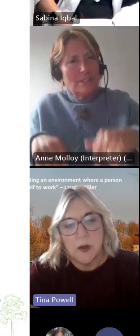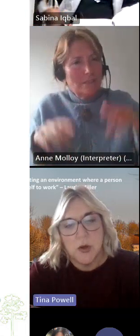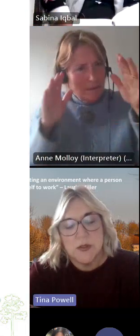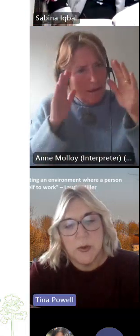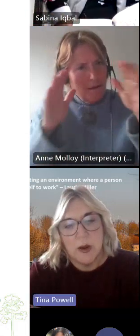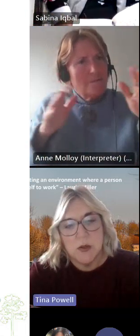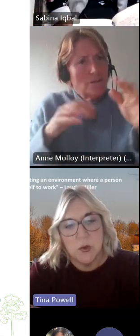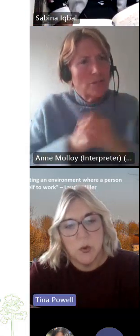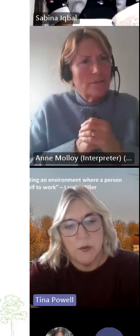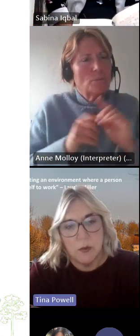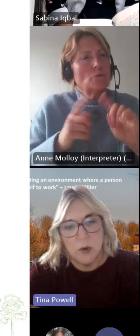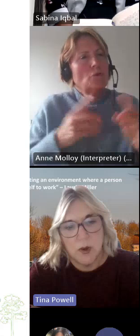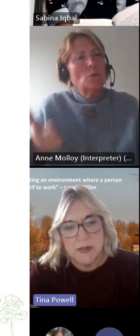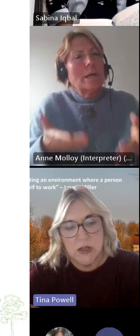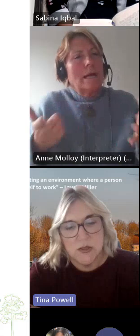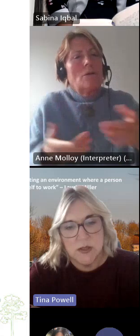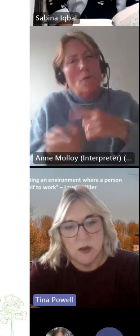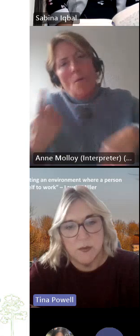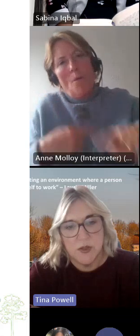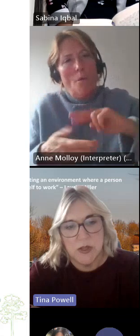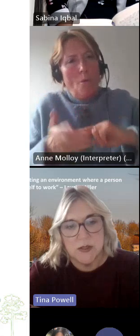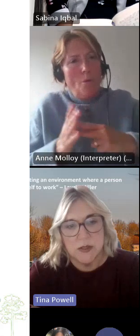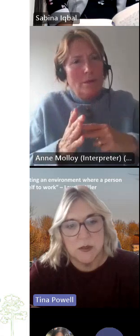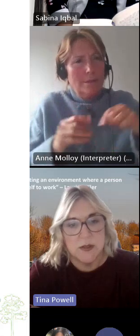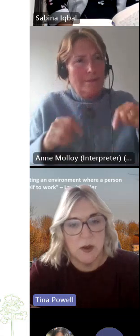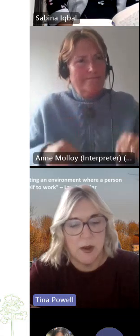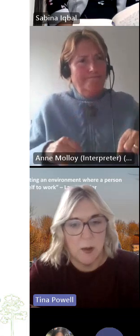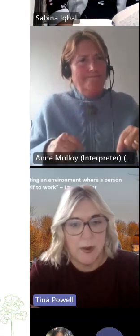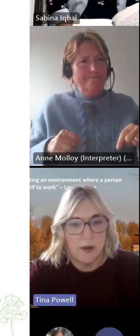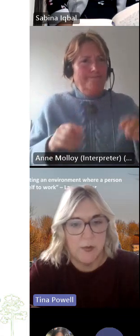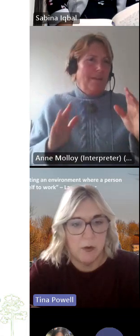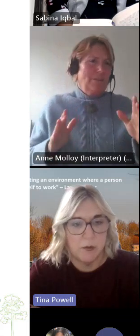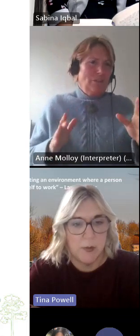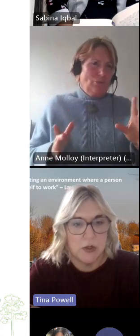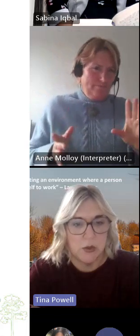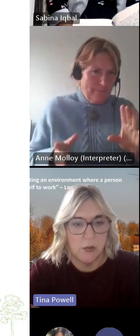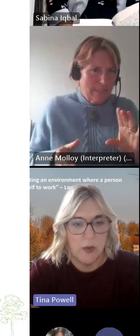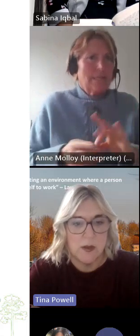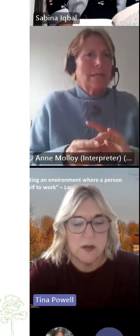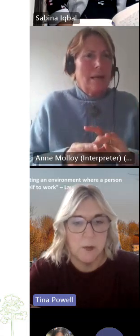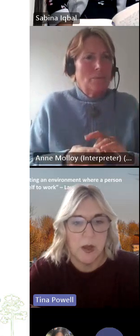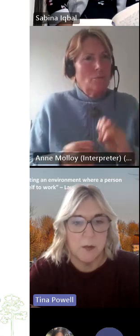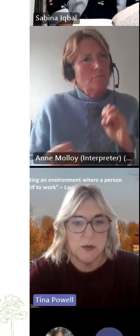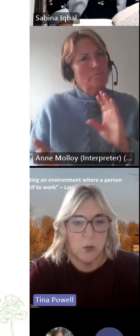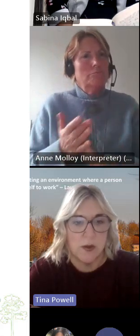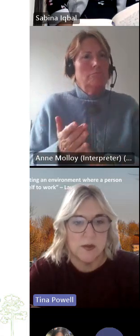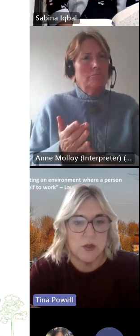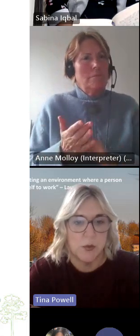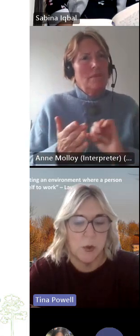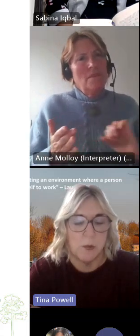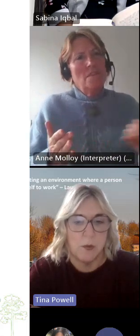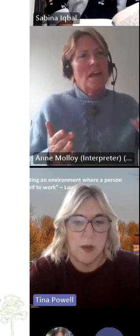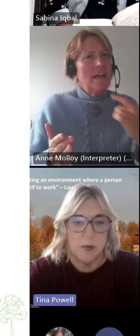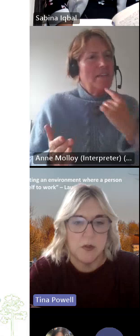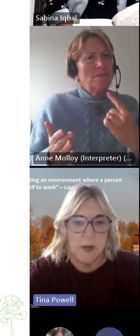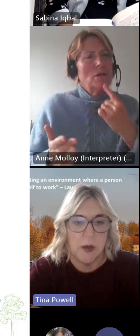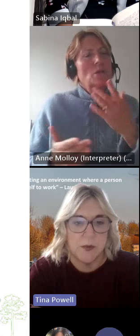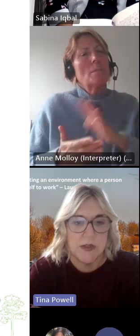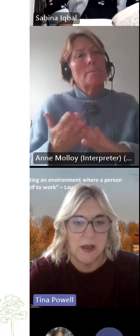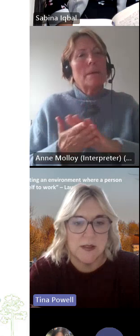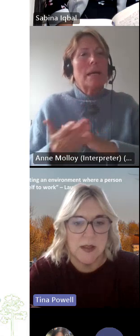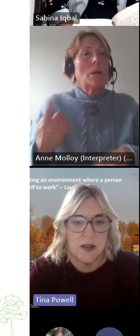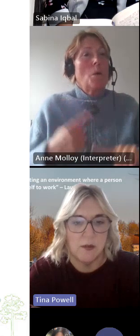we have tried to encourage all of our organisations in Hertfordshire to sign up and have their information on there, so it becomes a one-stop shop for people